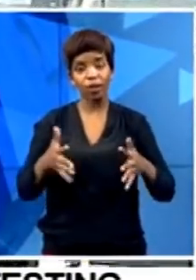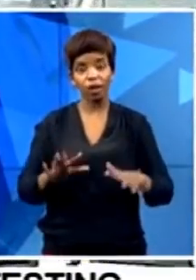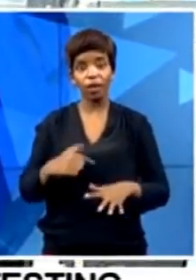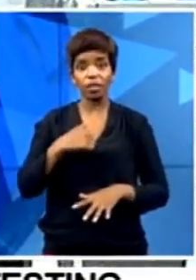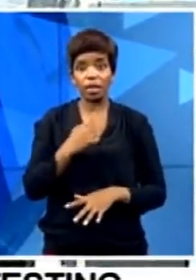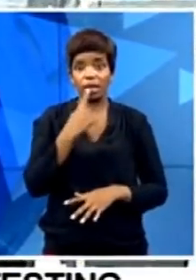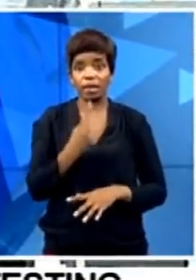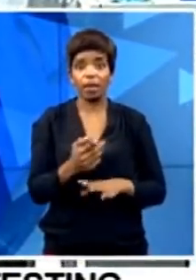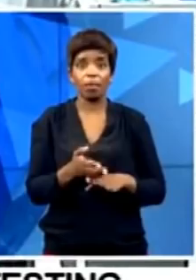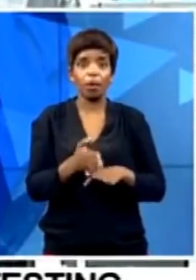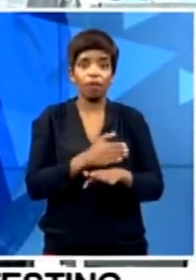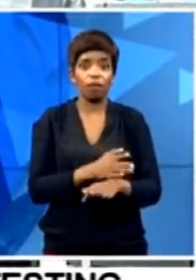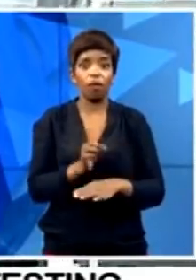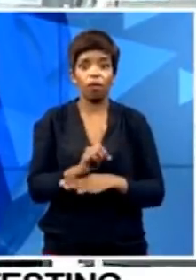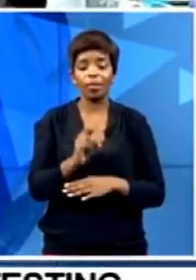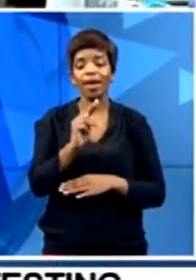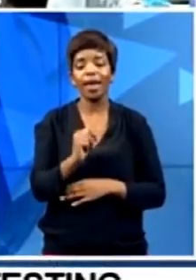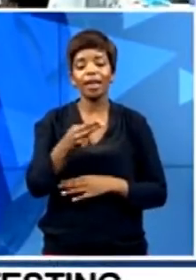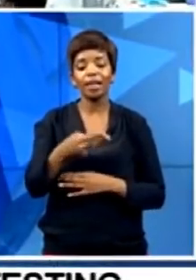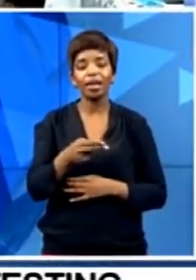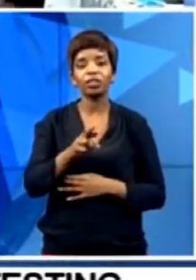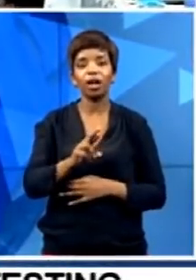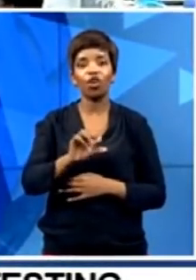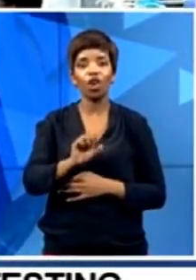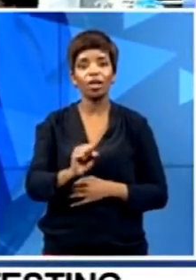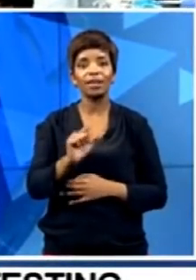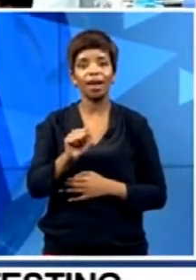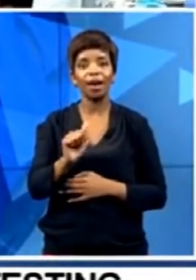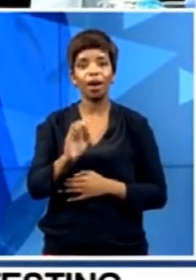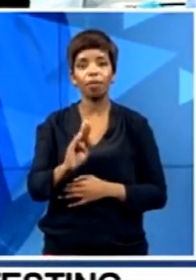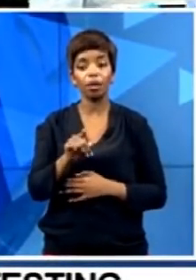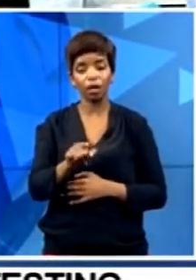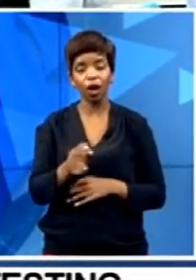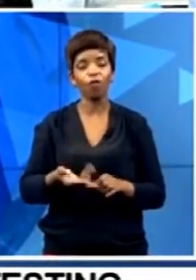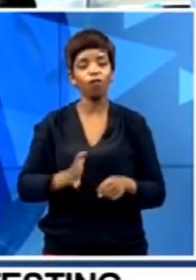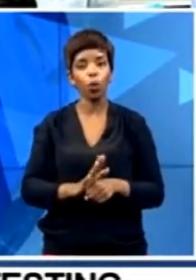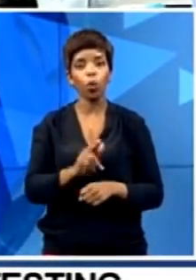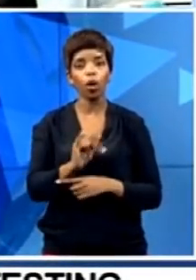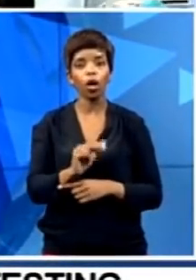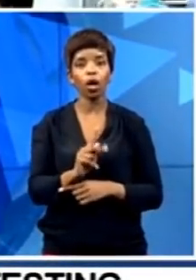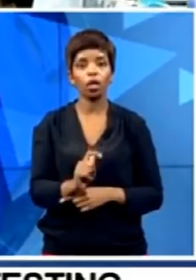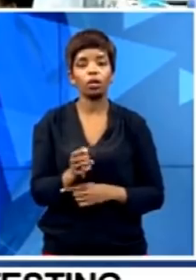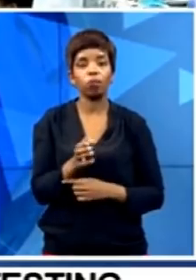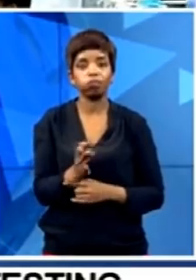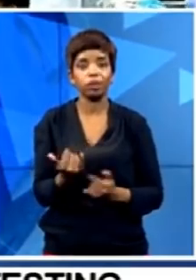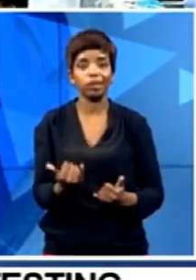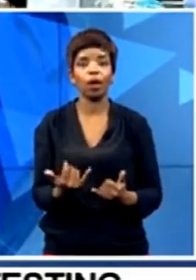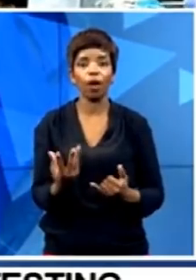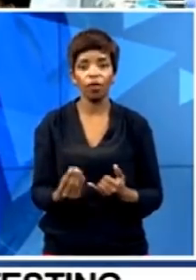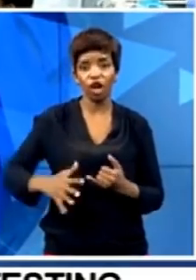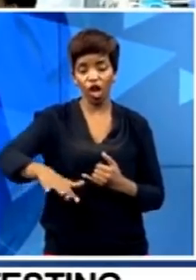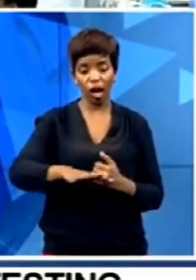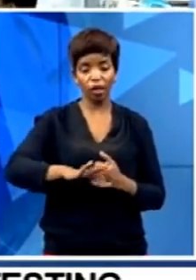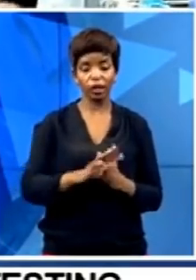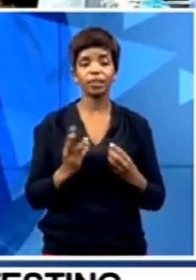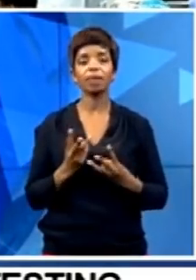fully licensed to do testing at this vicinity. He has said the key areas now will be areas where people have already got infected, so they will make sure that they go to those